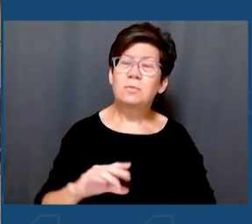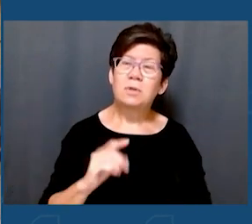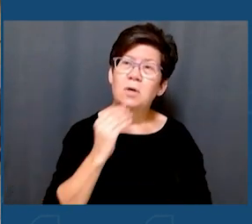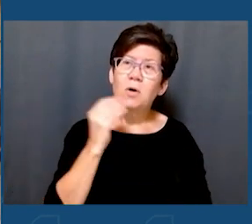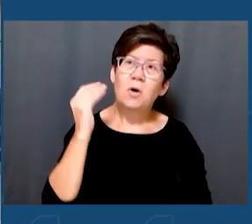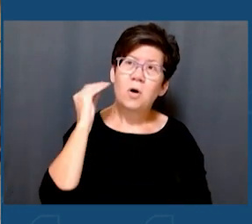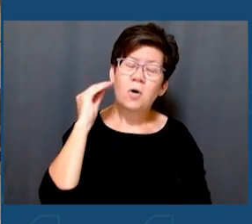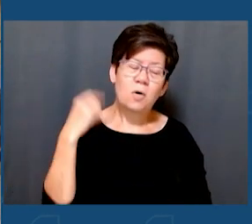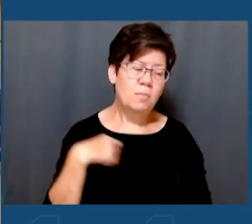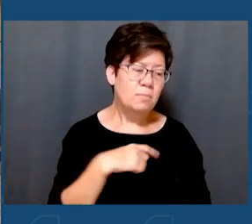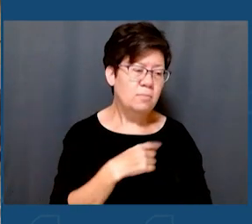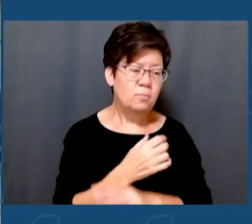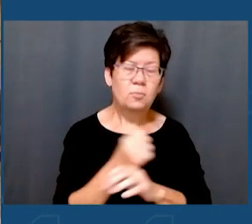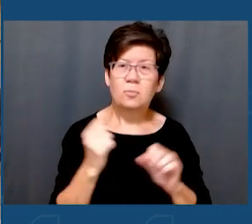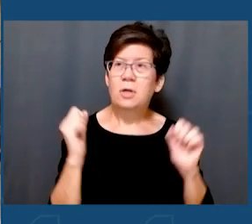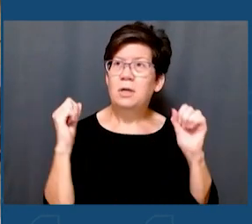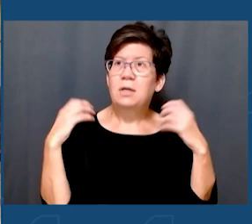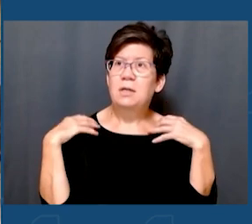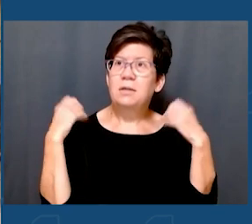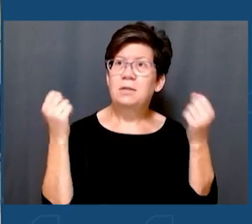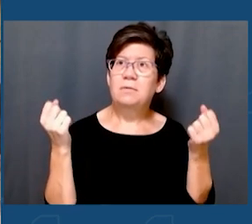of the